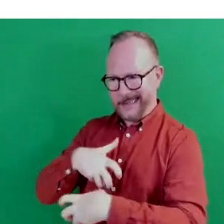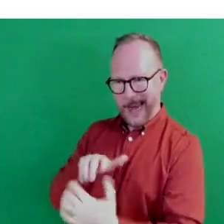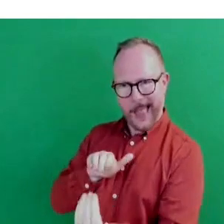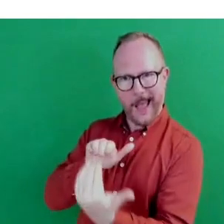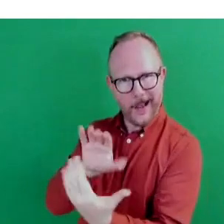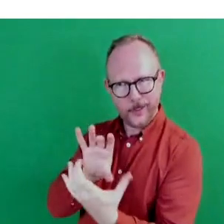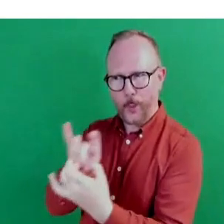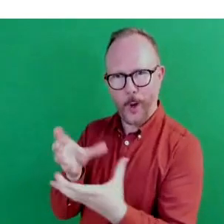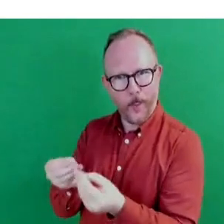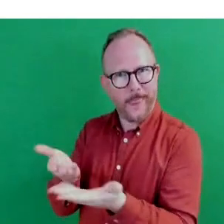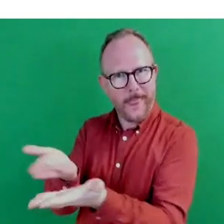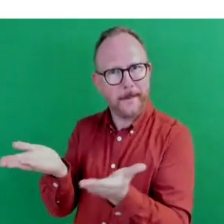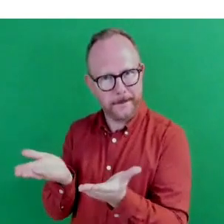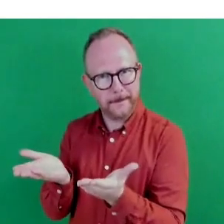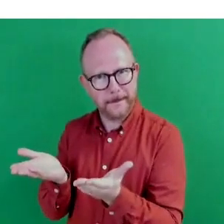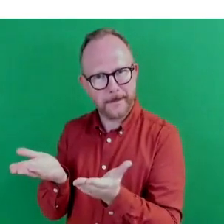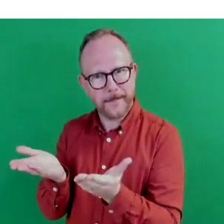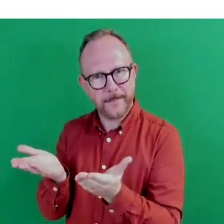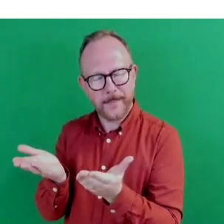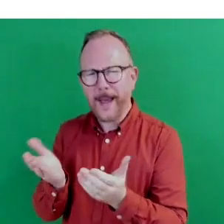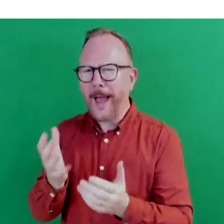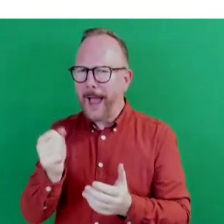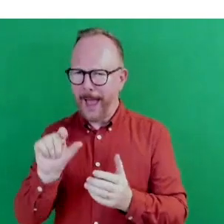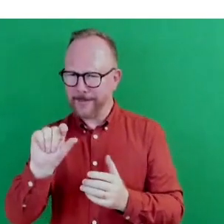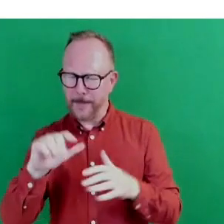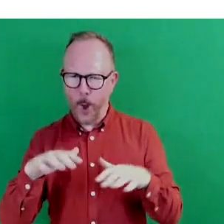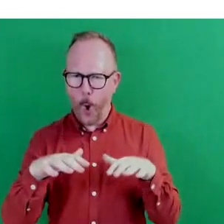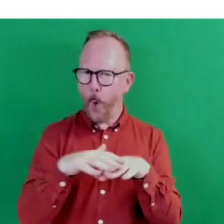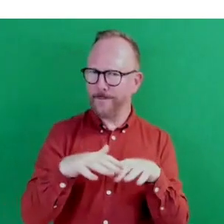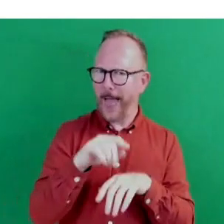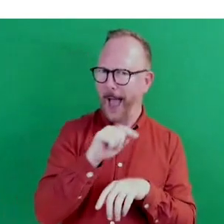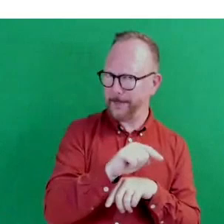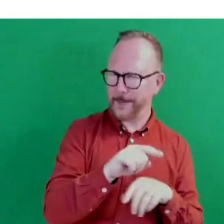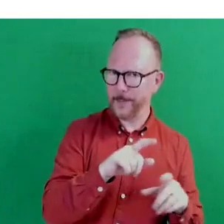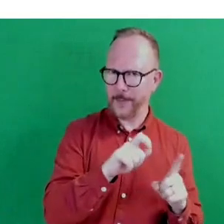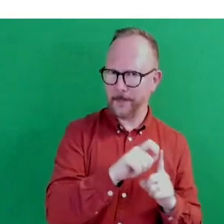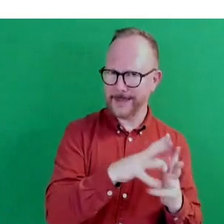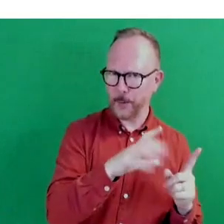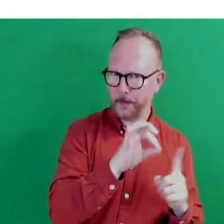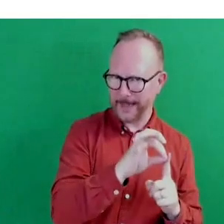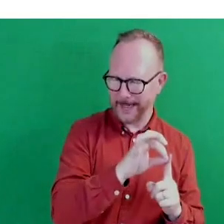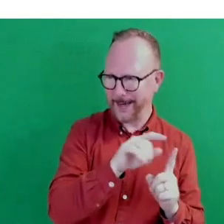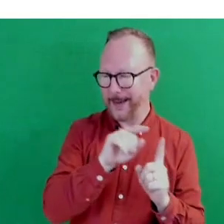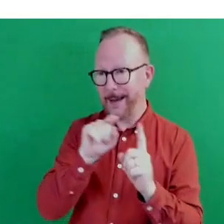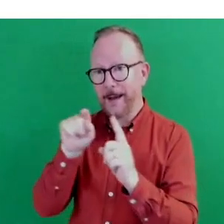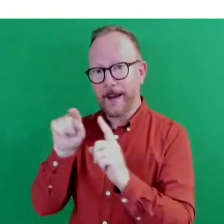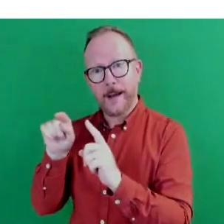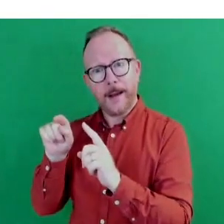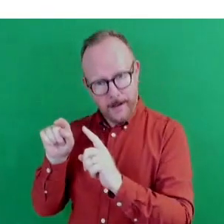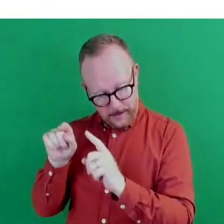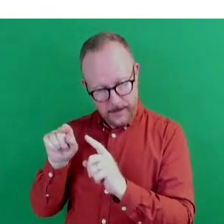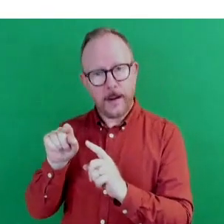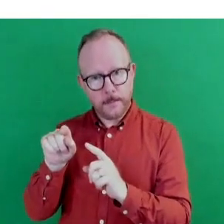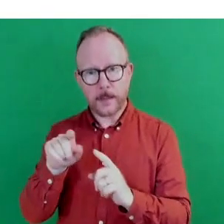the overlap with the psychological and wellbeing practitioner role. But of course, with that role, they are situated